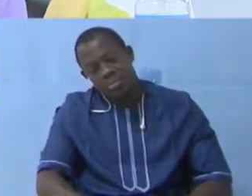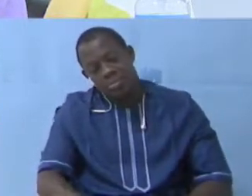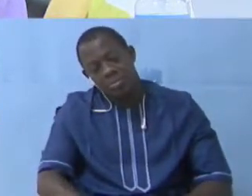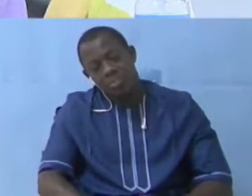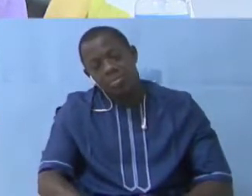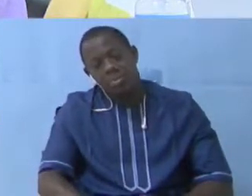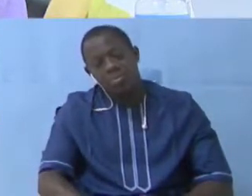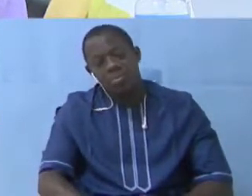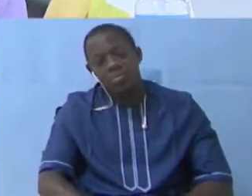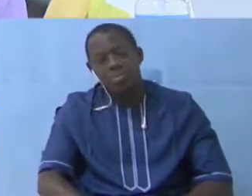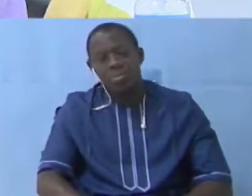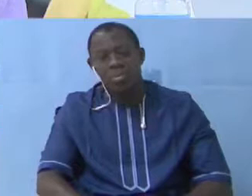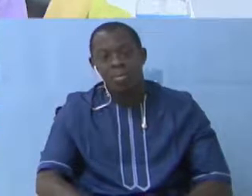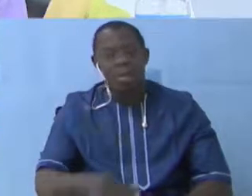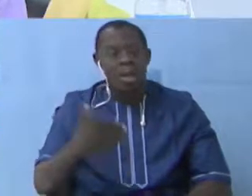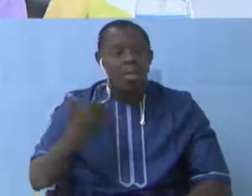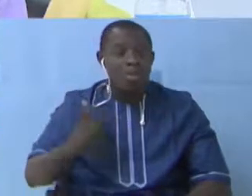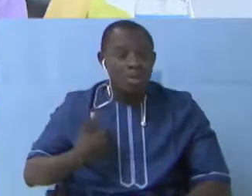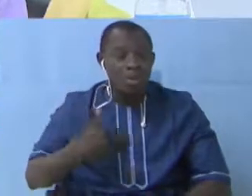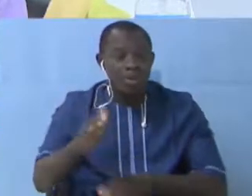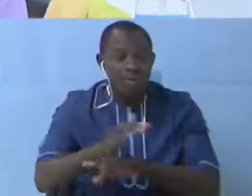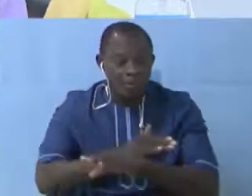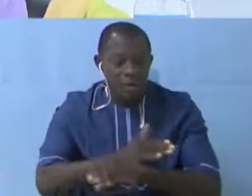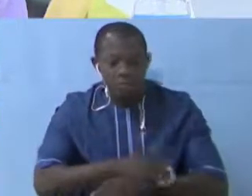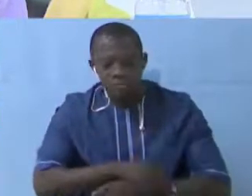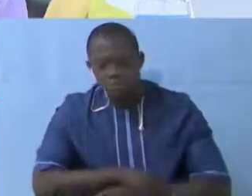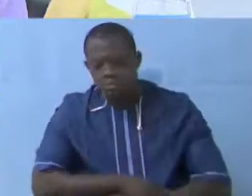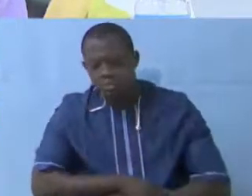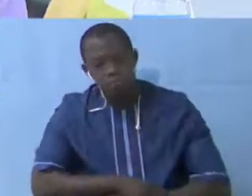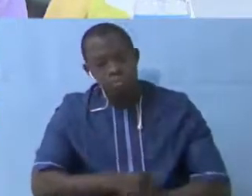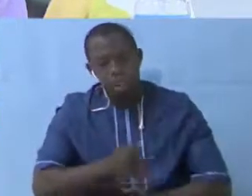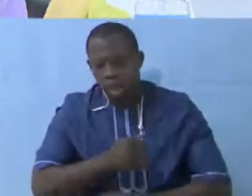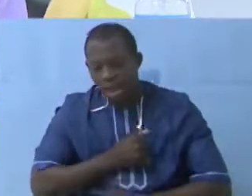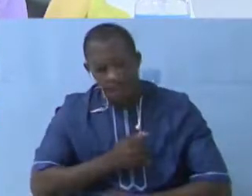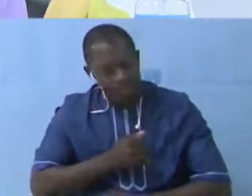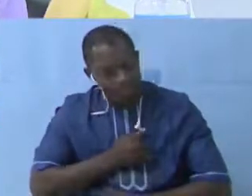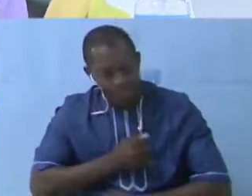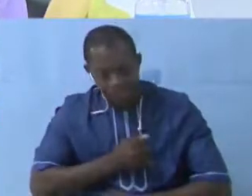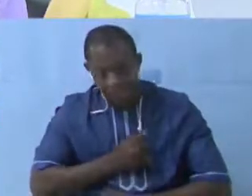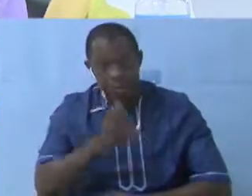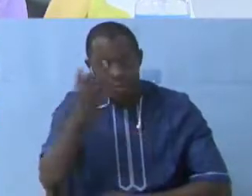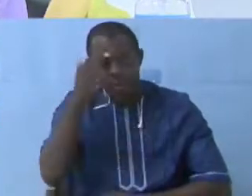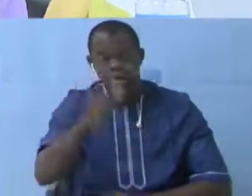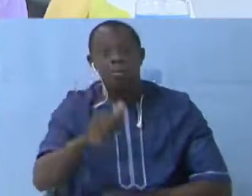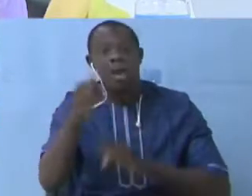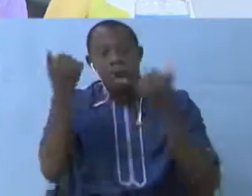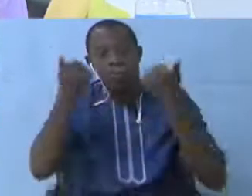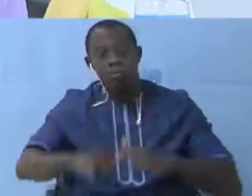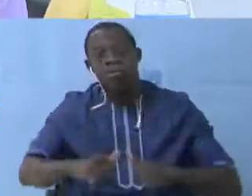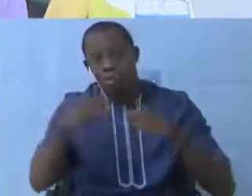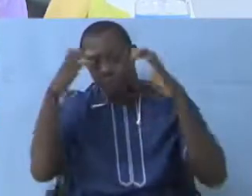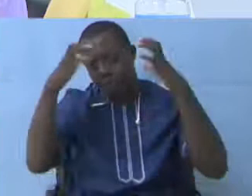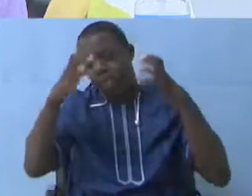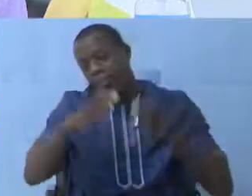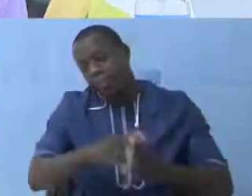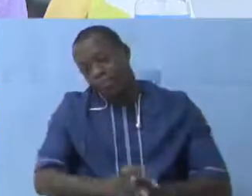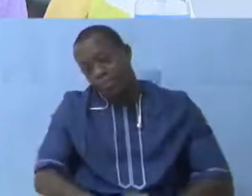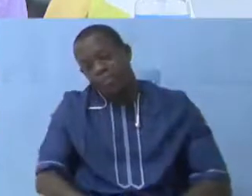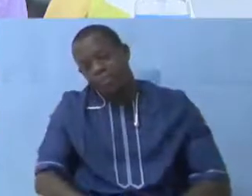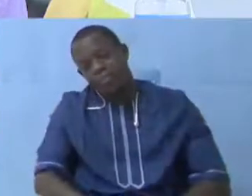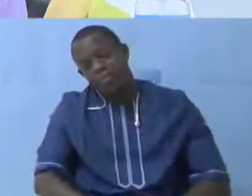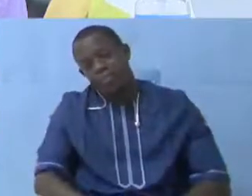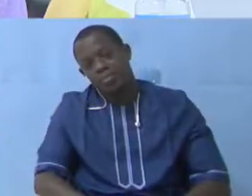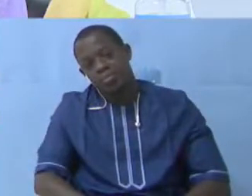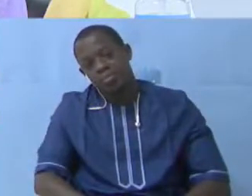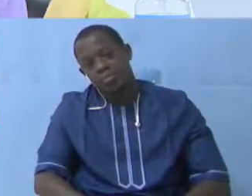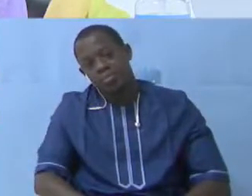So people were so scared that there would be violence. Nit ñi nag tiitoon nañ lool foog ne ndax fitna bu rëy dana fi am. So it